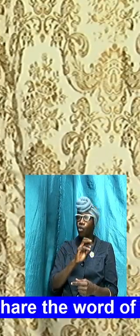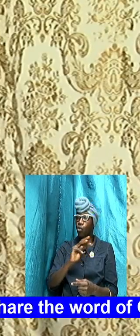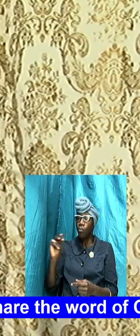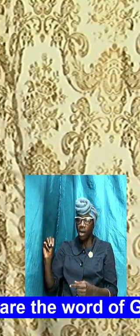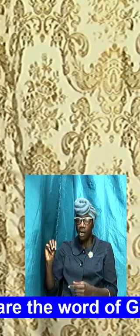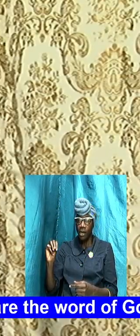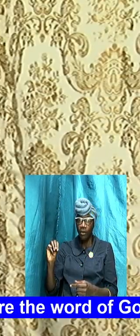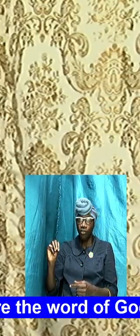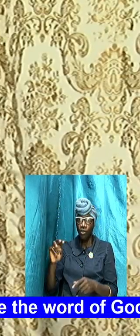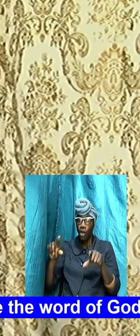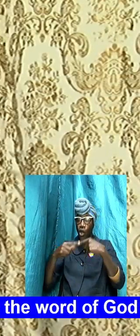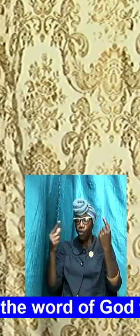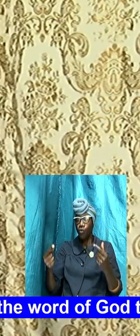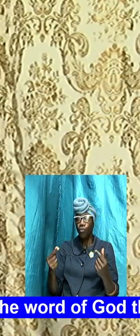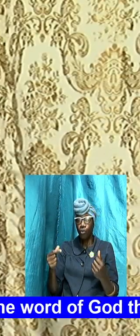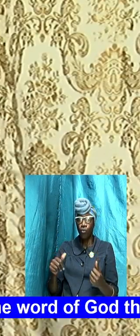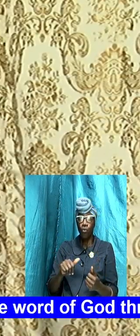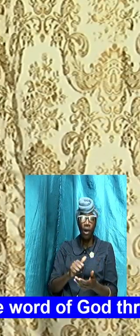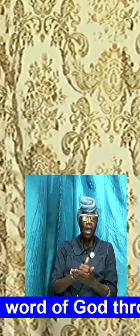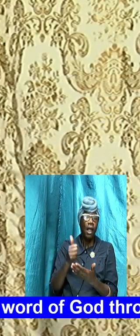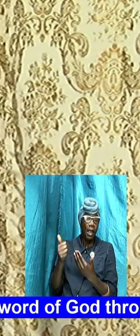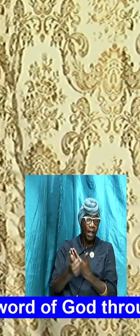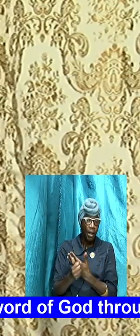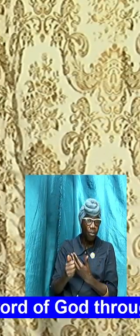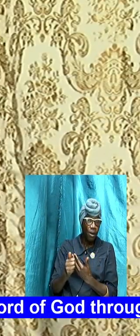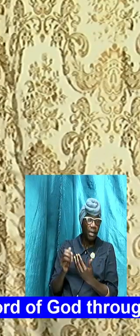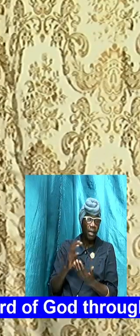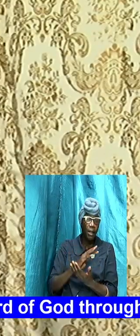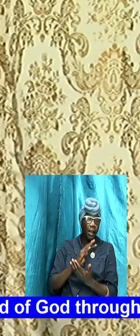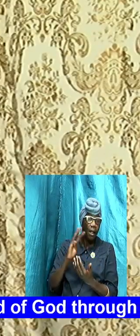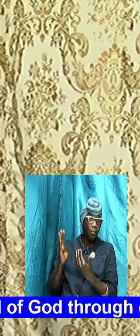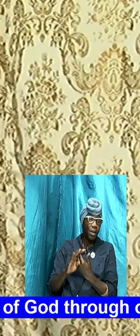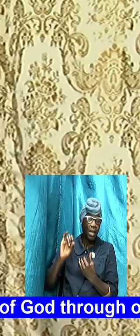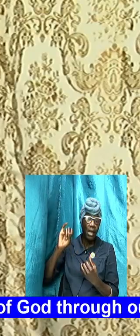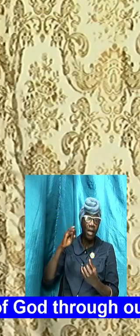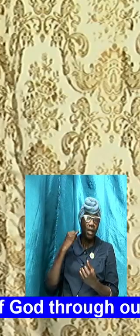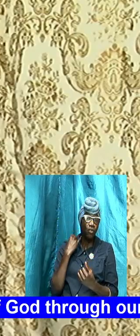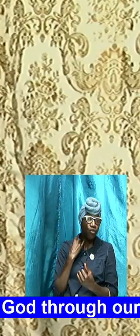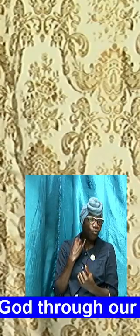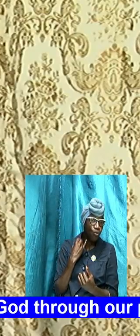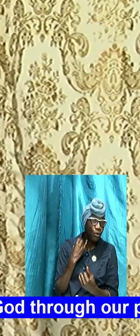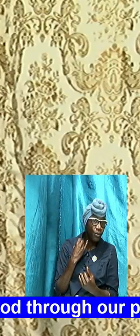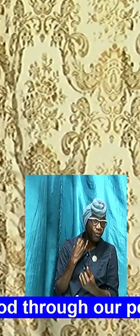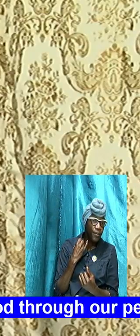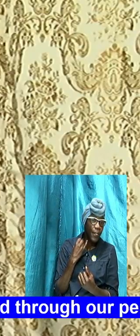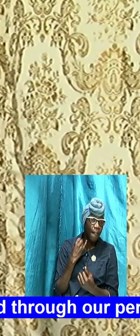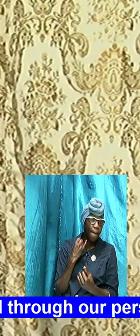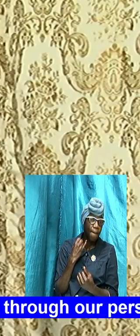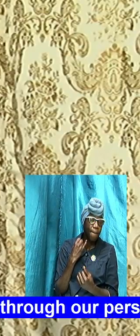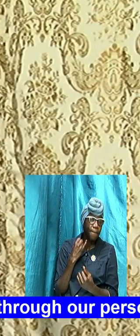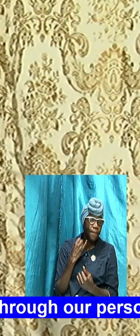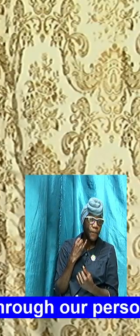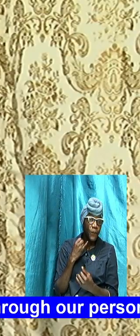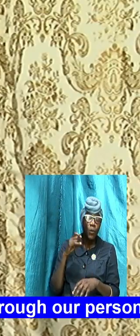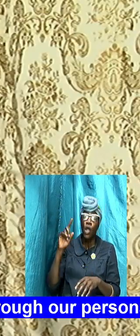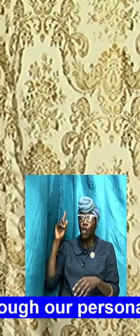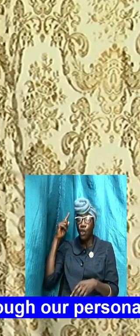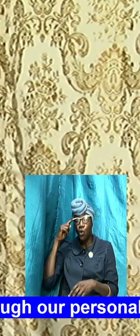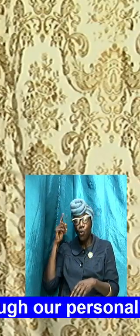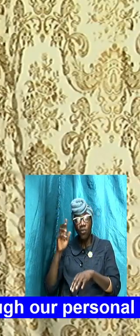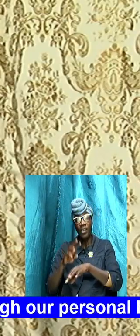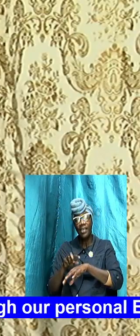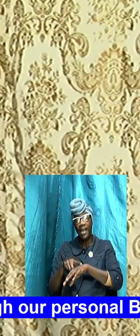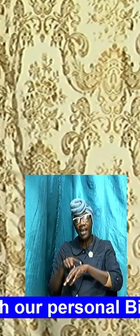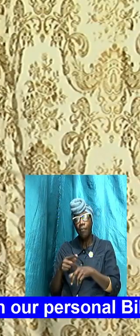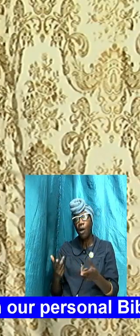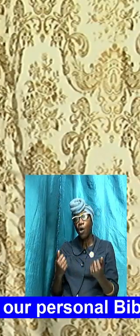persons who are born April, May, and June. Amen. So if you are born in these one of these months, and make note of your time and come out and